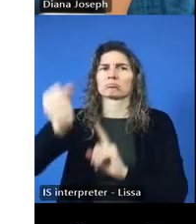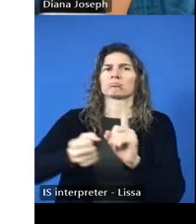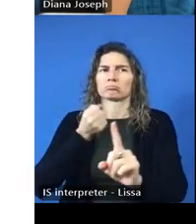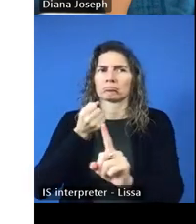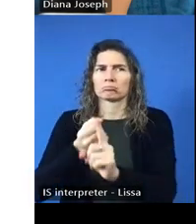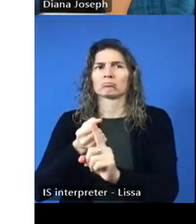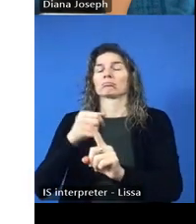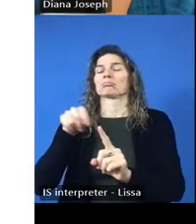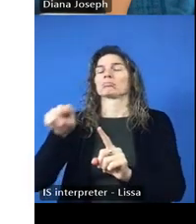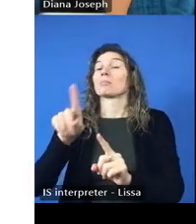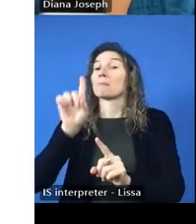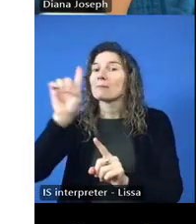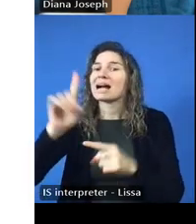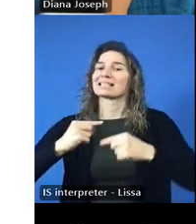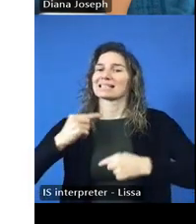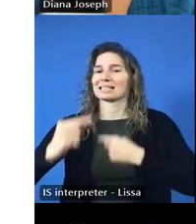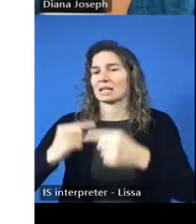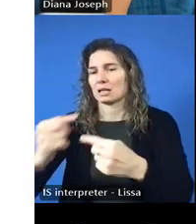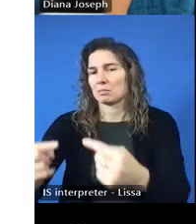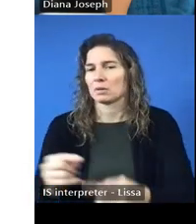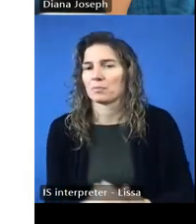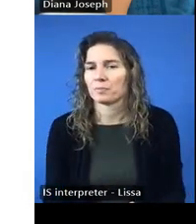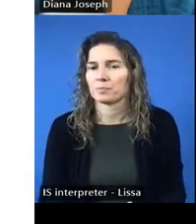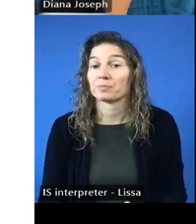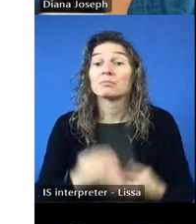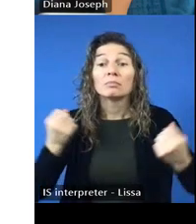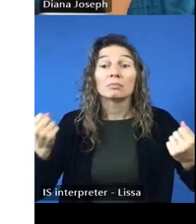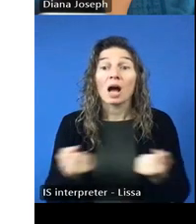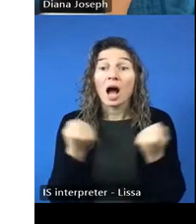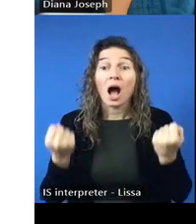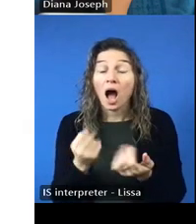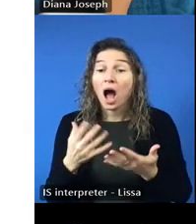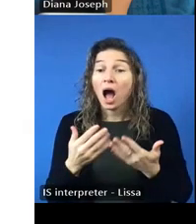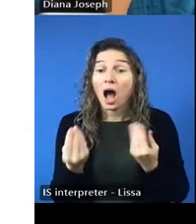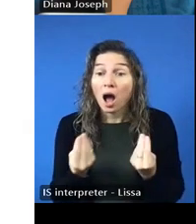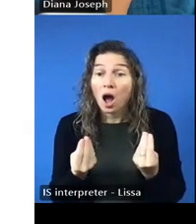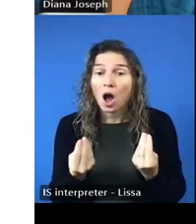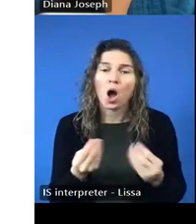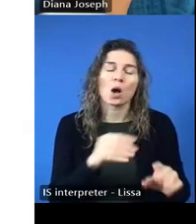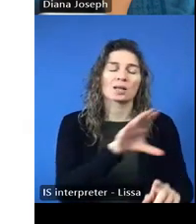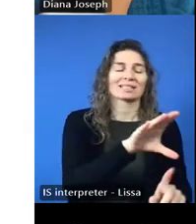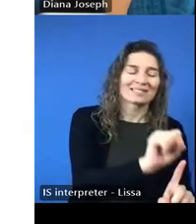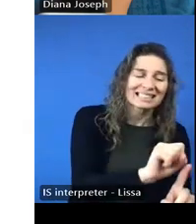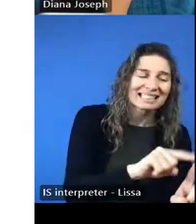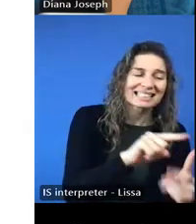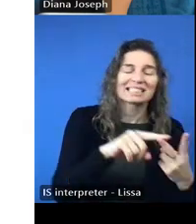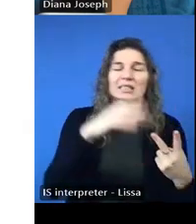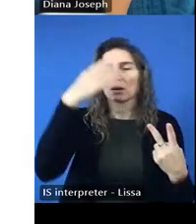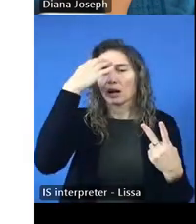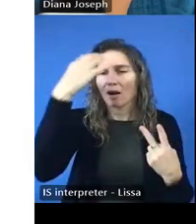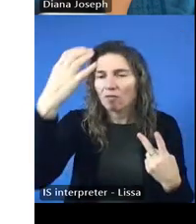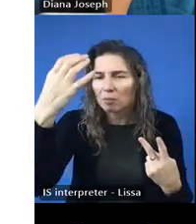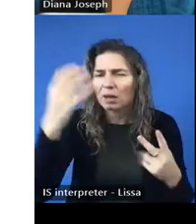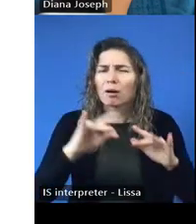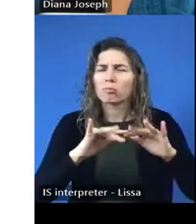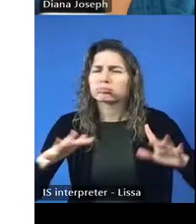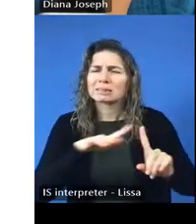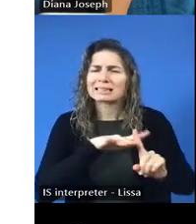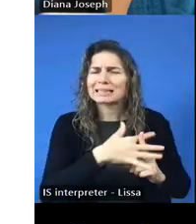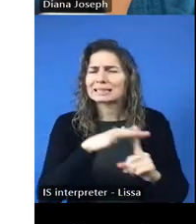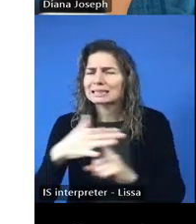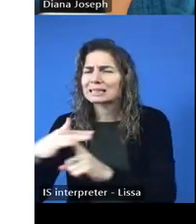disabilities. This practice is implemented in partnership with civil society and governments in multiple settings. Spoon's